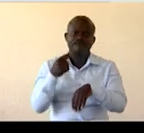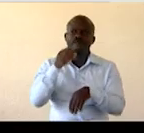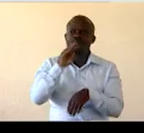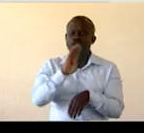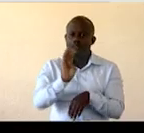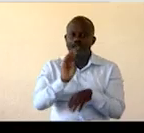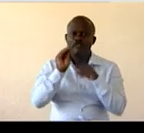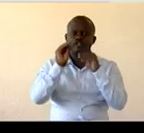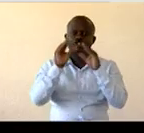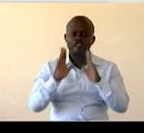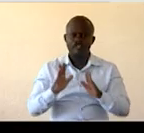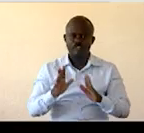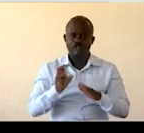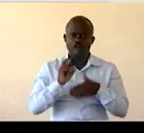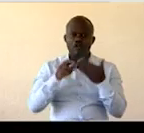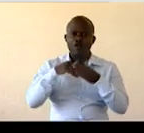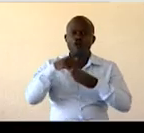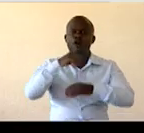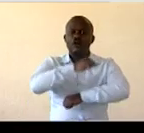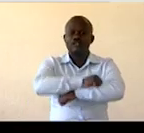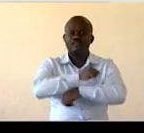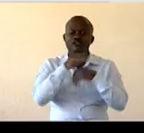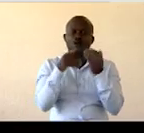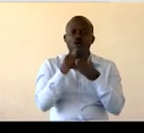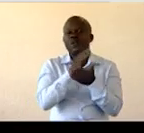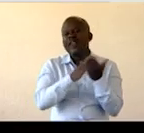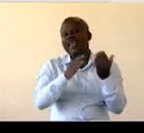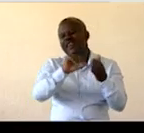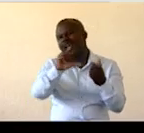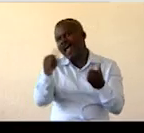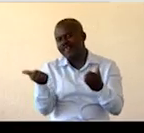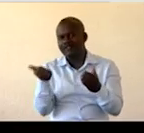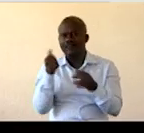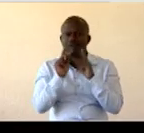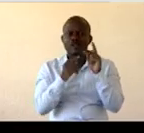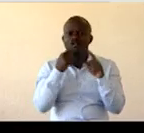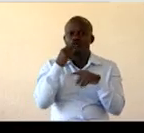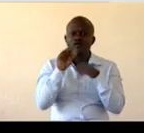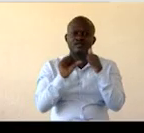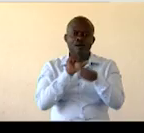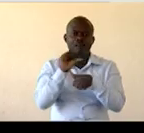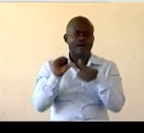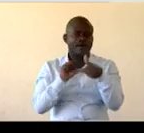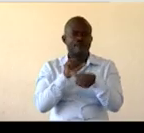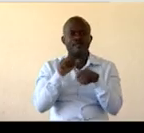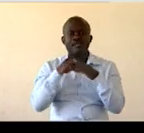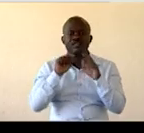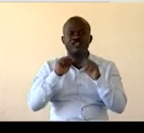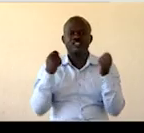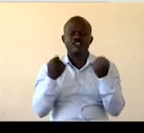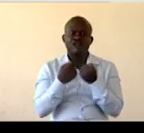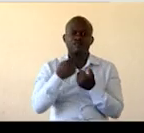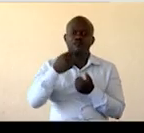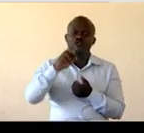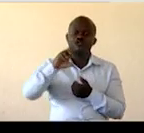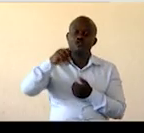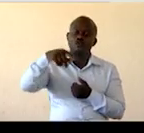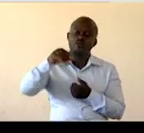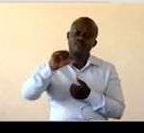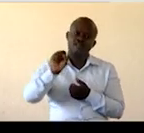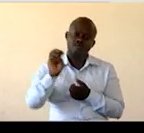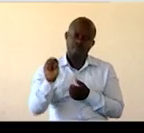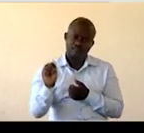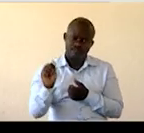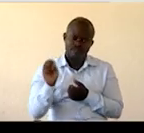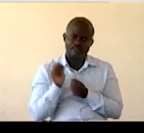teacher or your classmate or any other person talks about the term tropism?